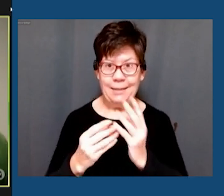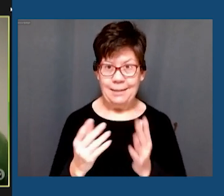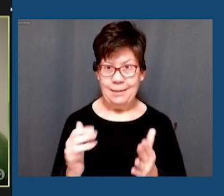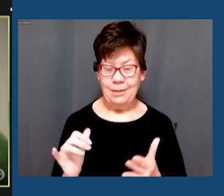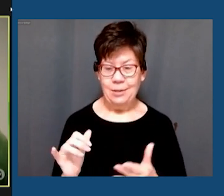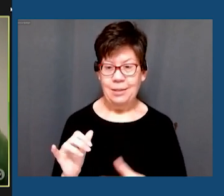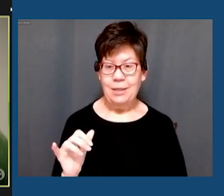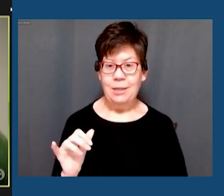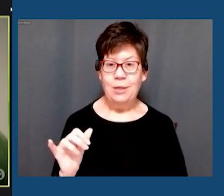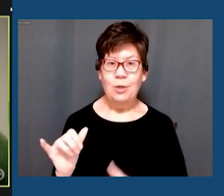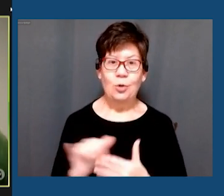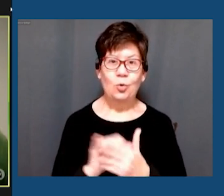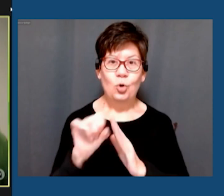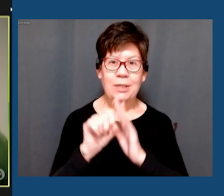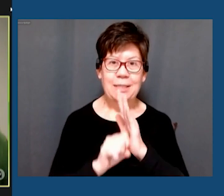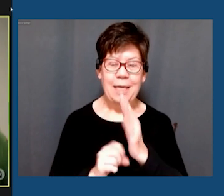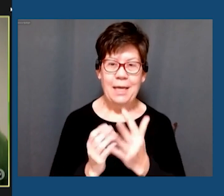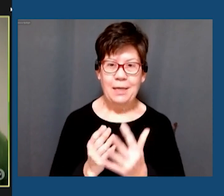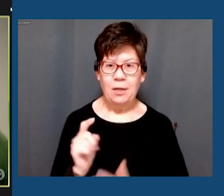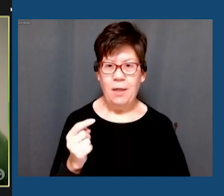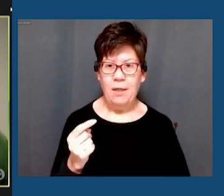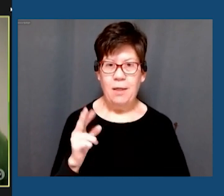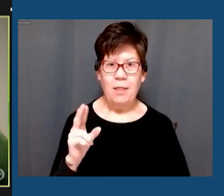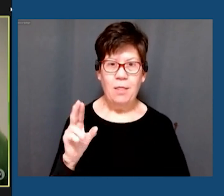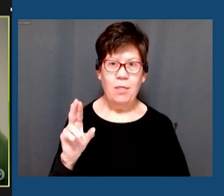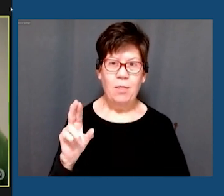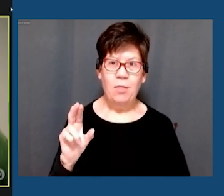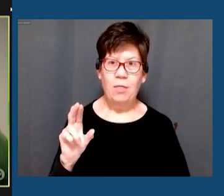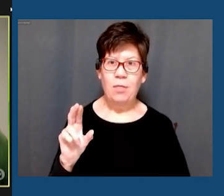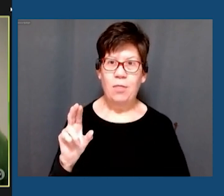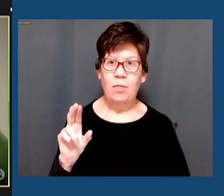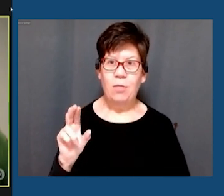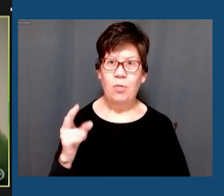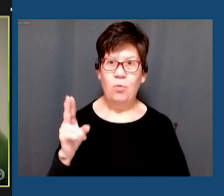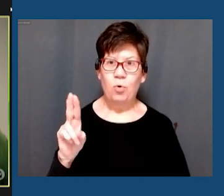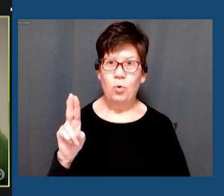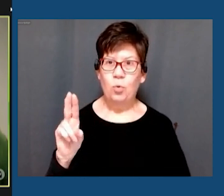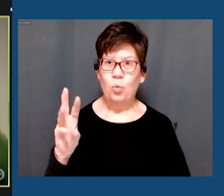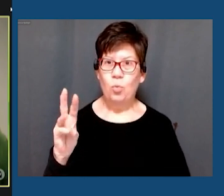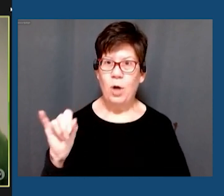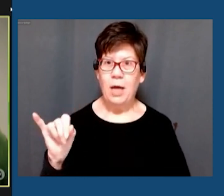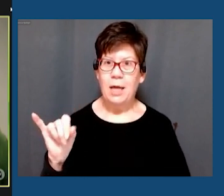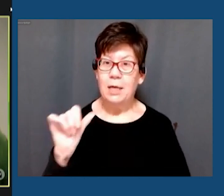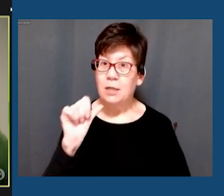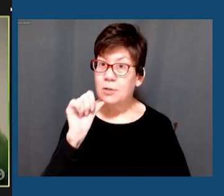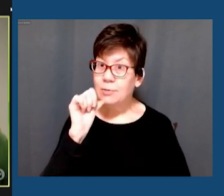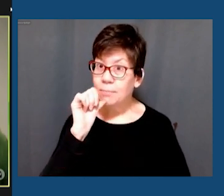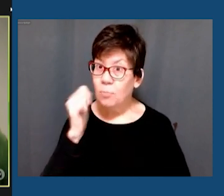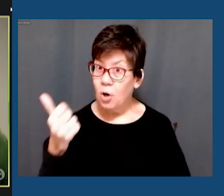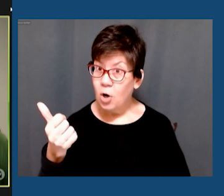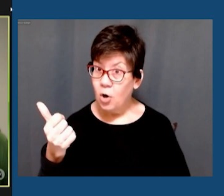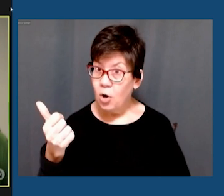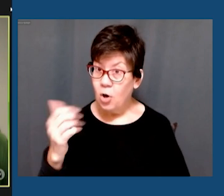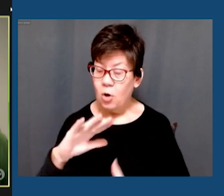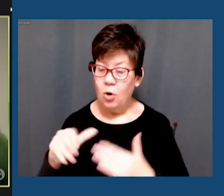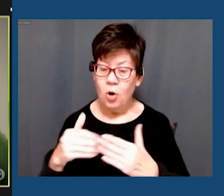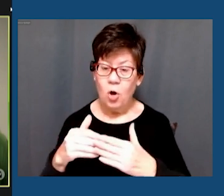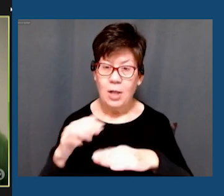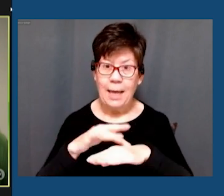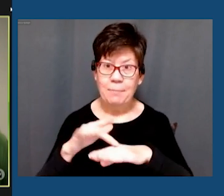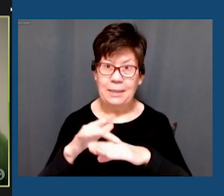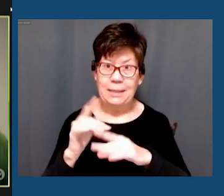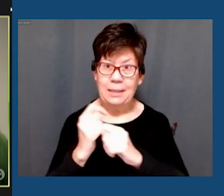Thruway. Tomorrow, this will be all empty tractor trailers and